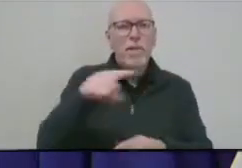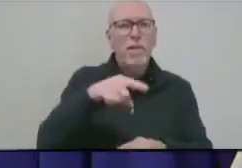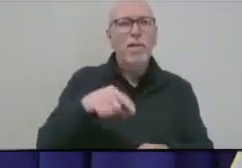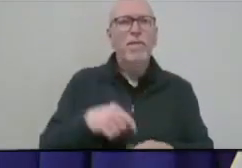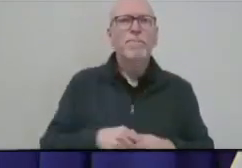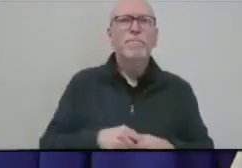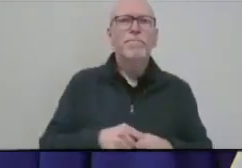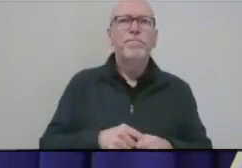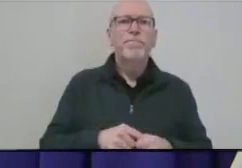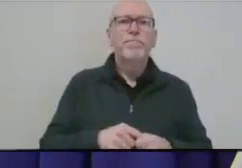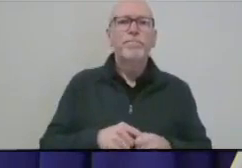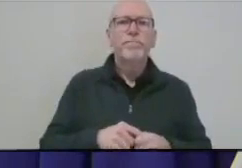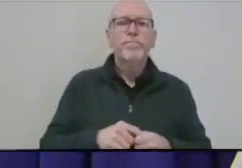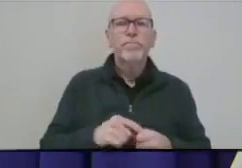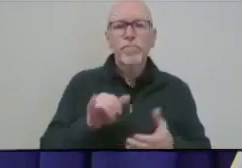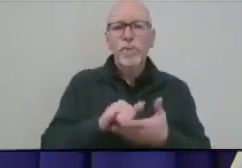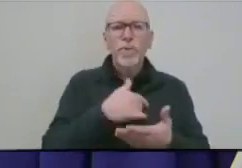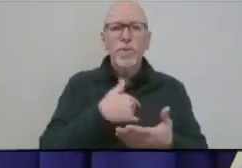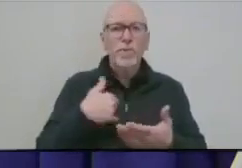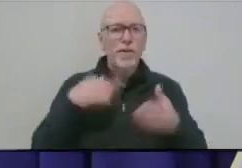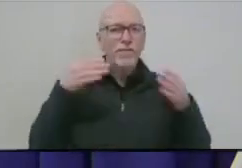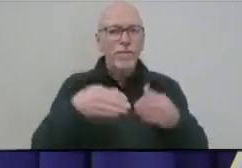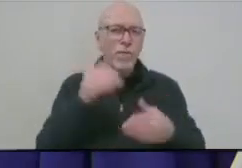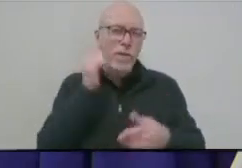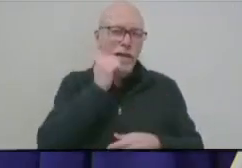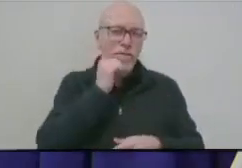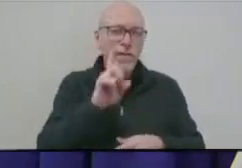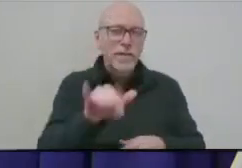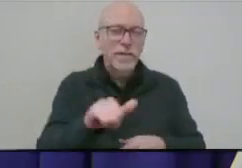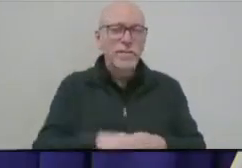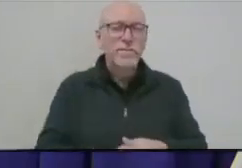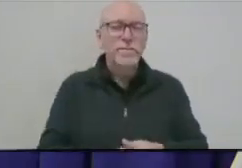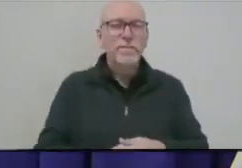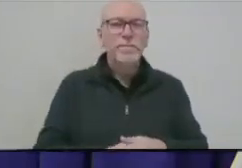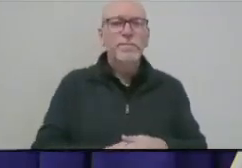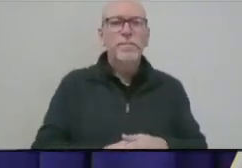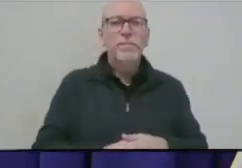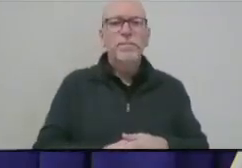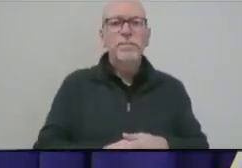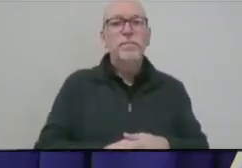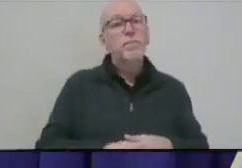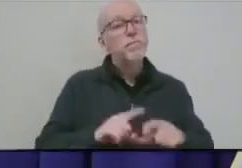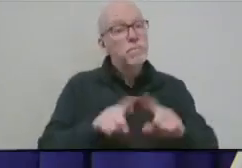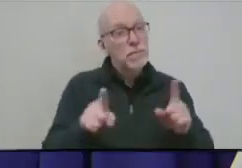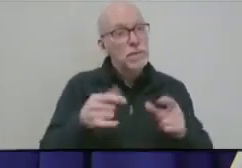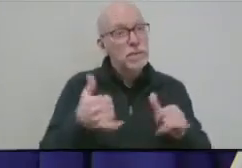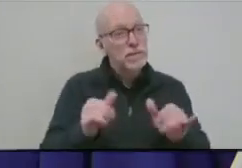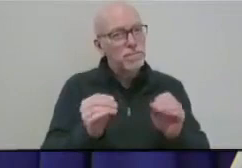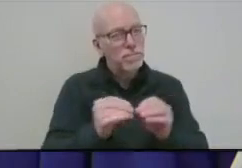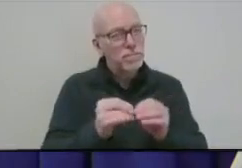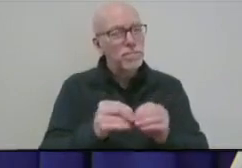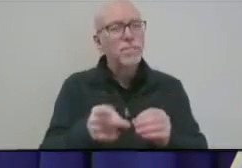and circumstance that we focus on every day. But wait, there's more.